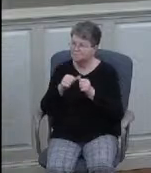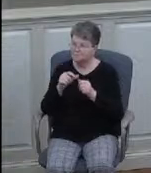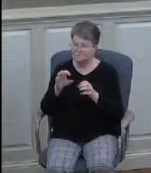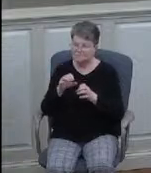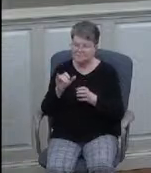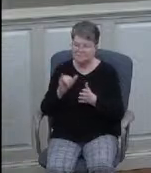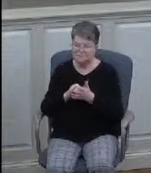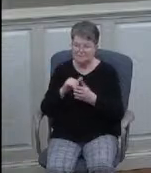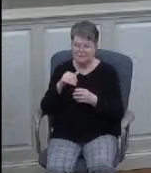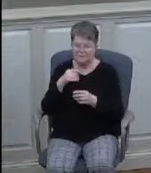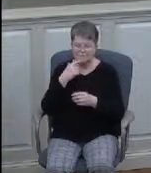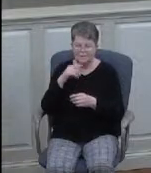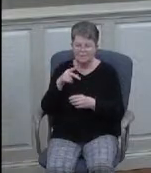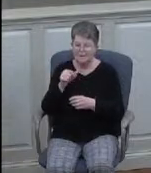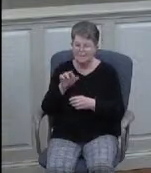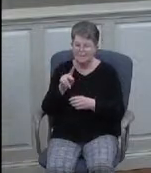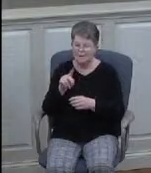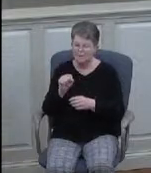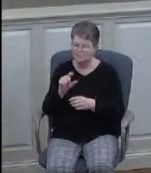back 20-something years ago,